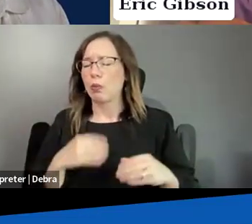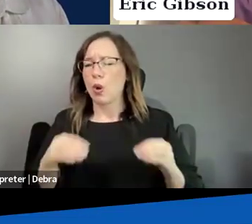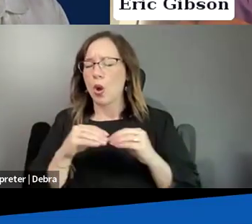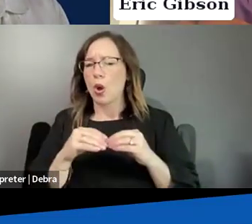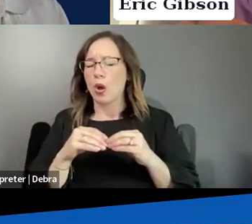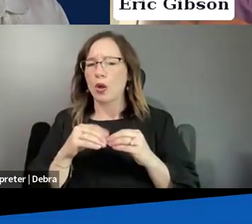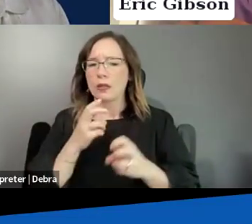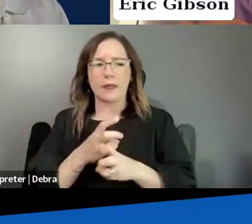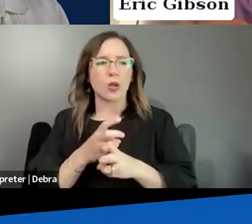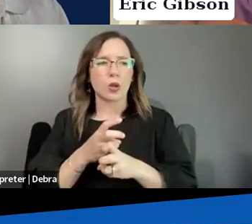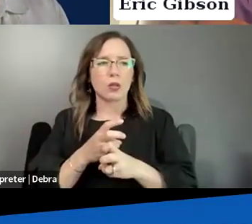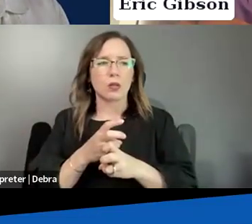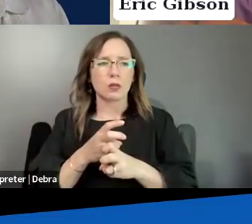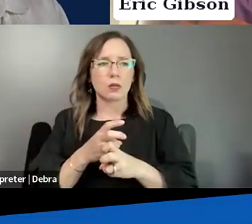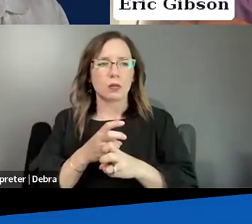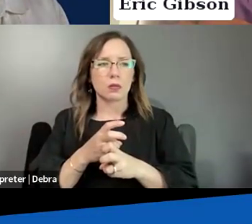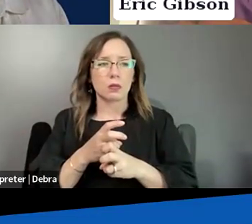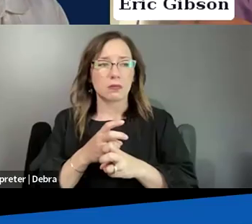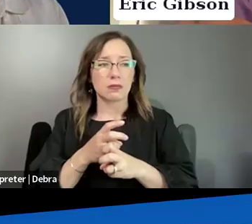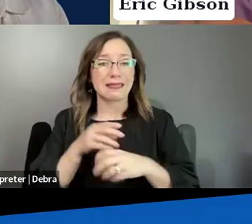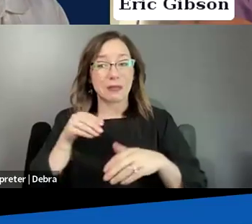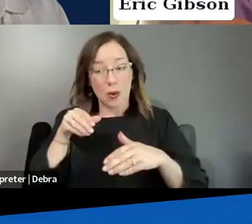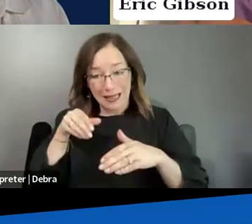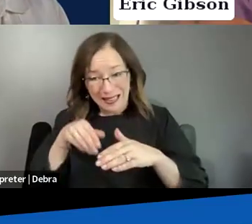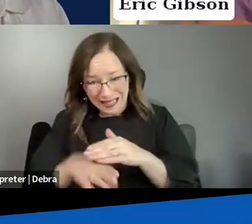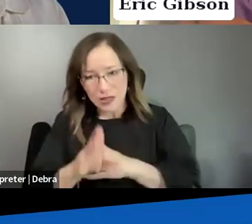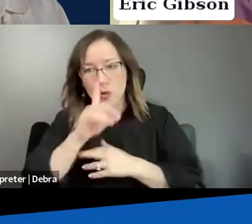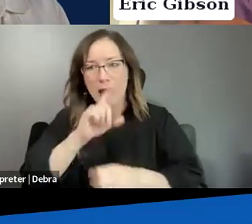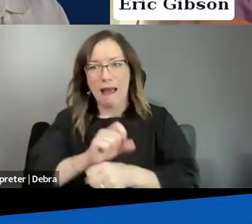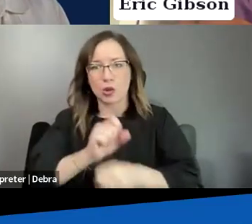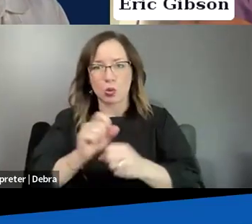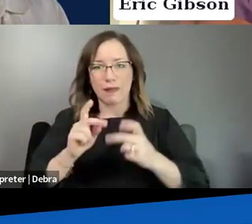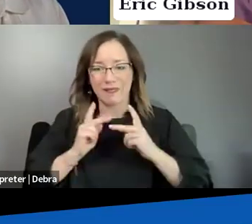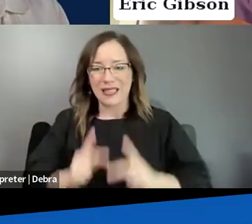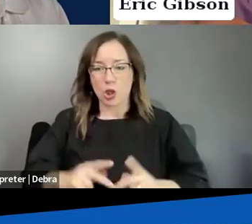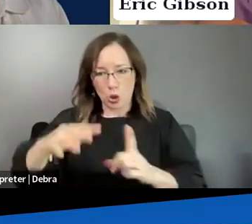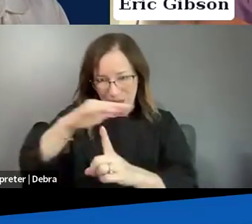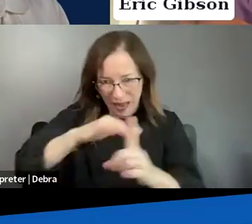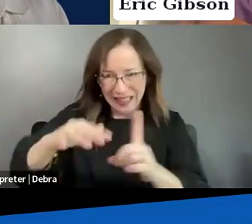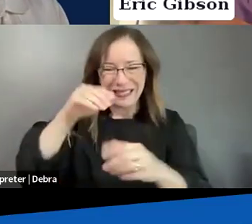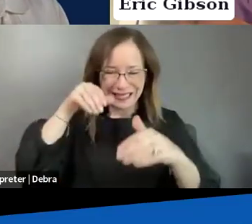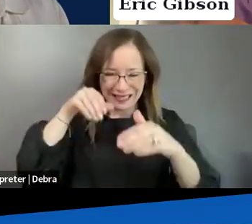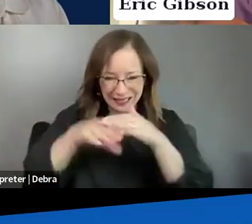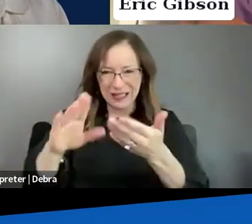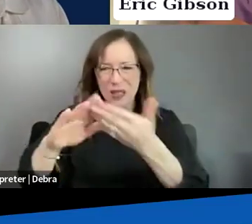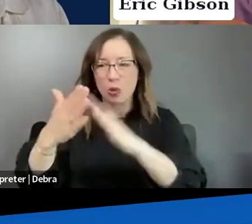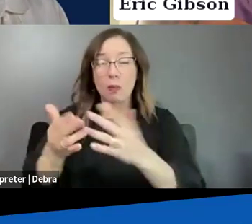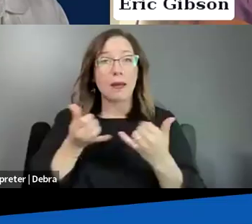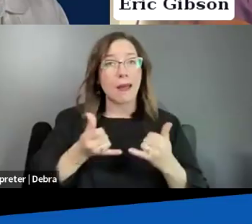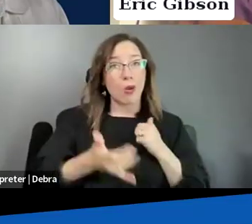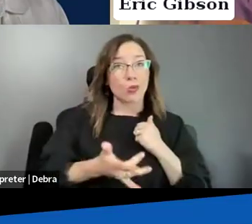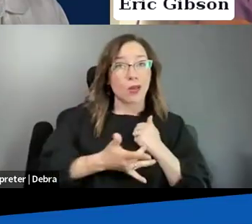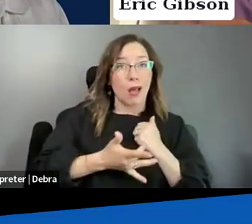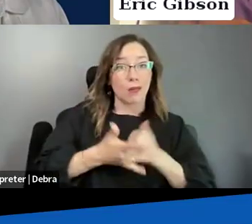to do in physical space in my community. And it is so much easier to do with